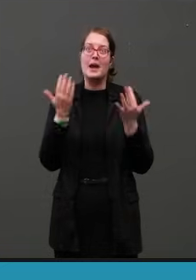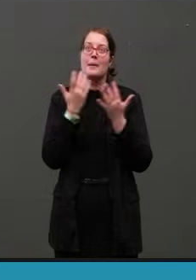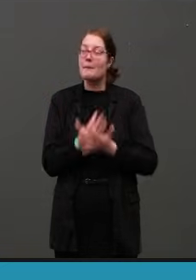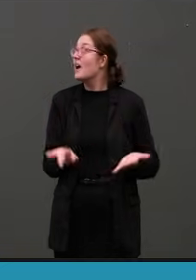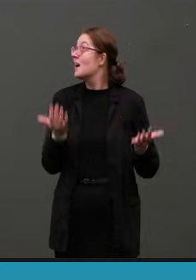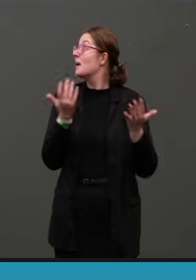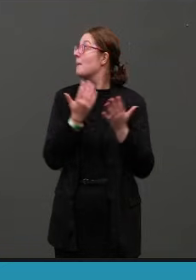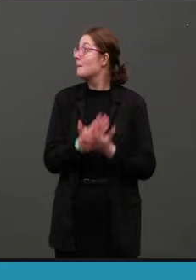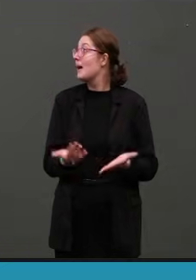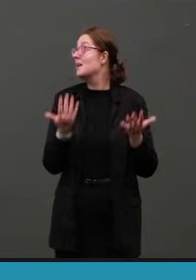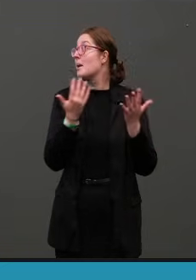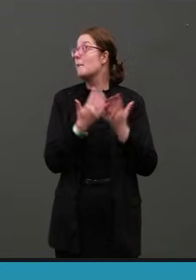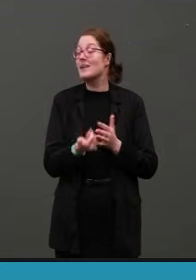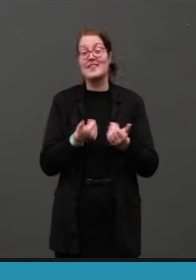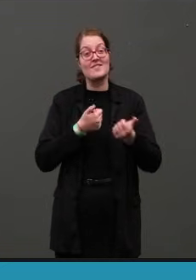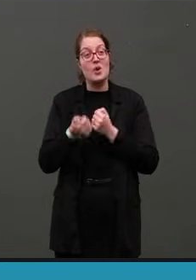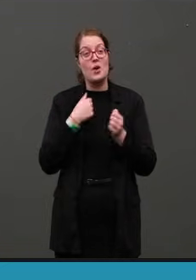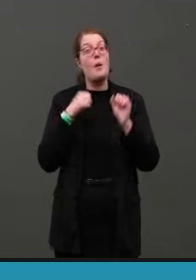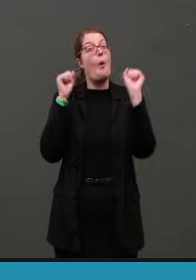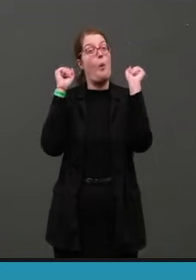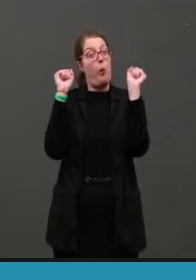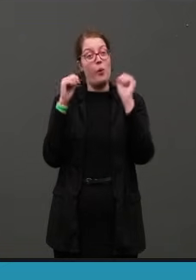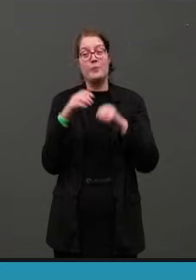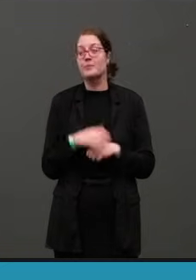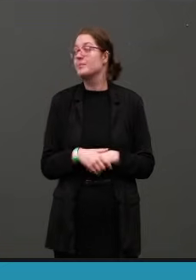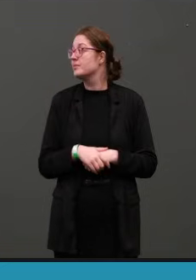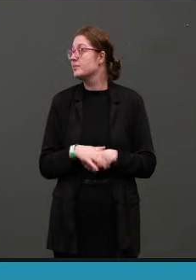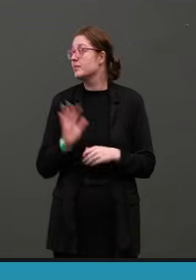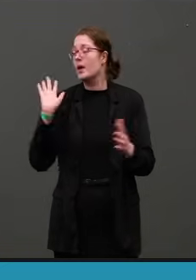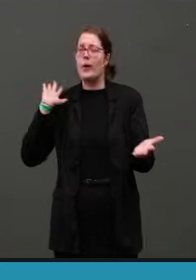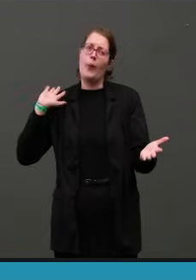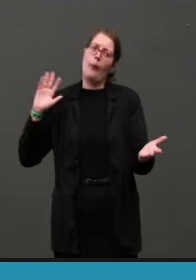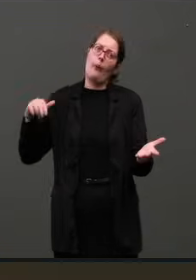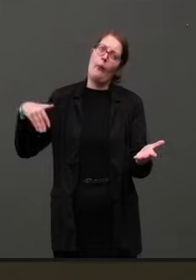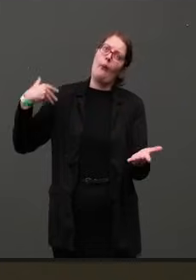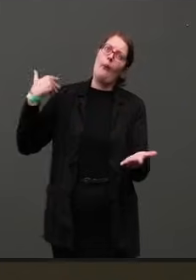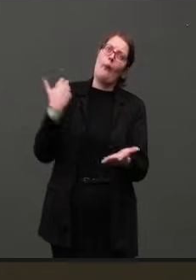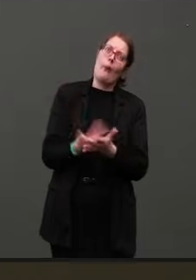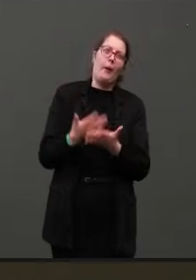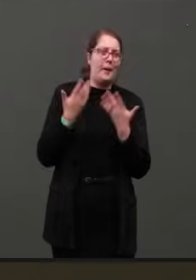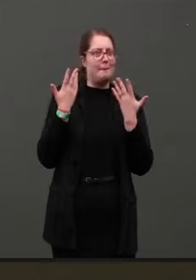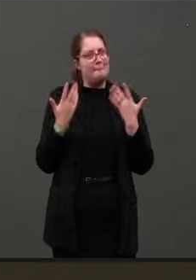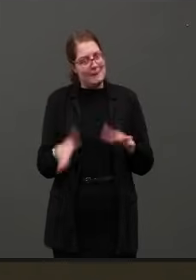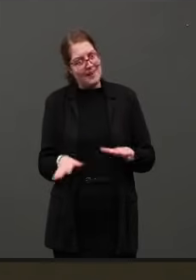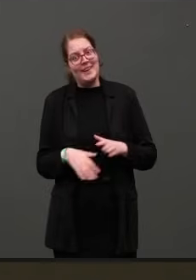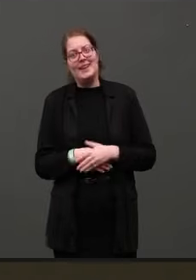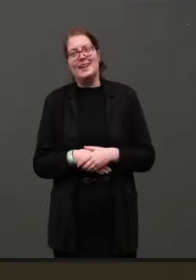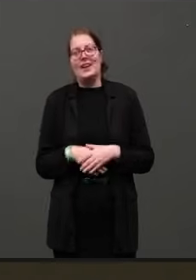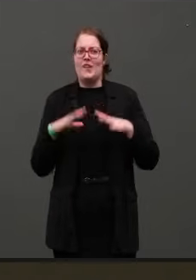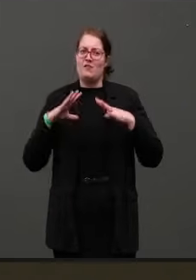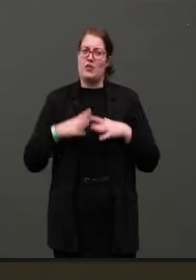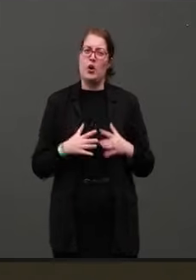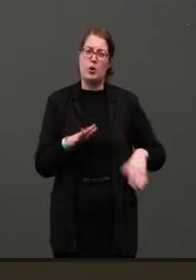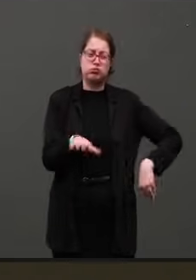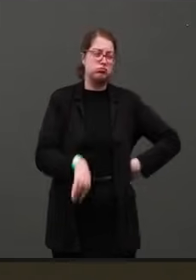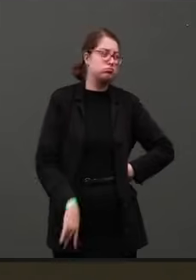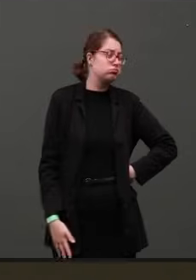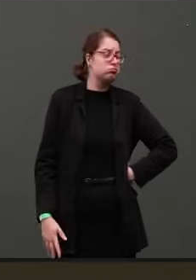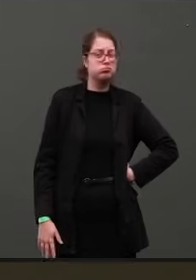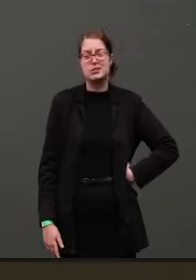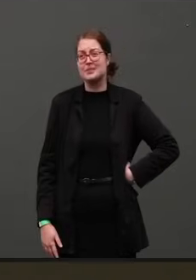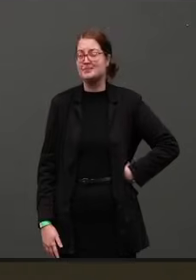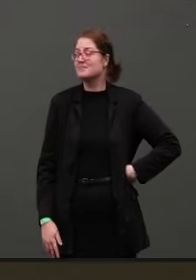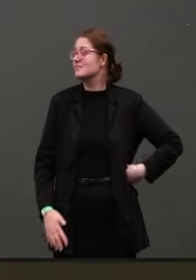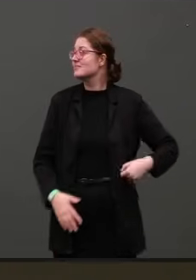games. I have been doing this for a long time. I'm very tired. And I'm here